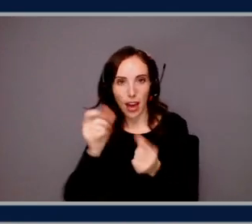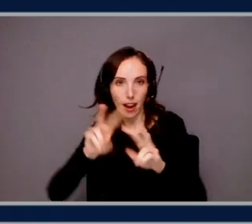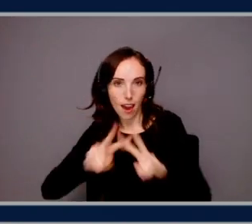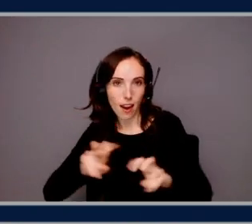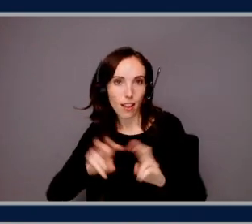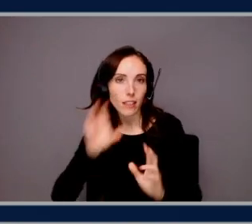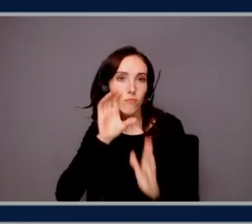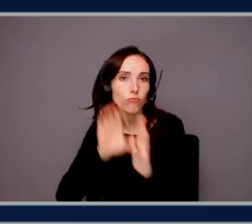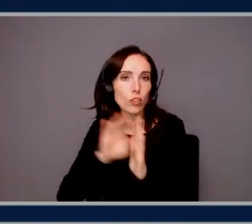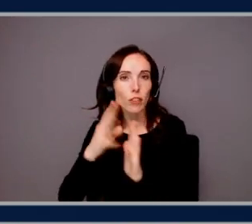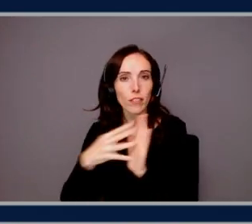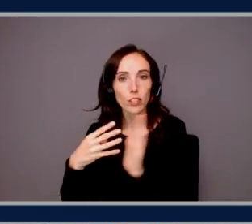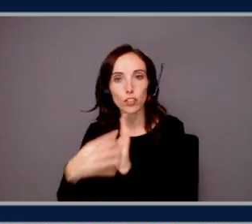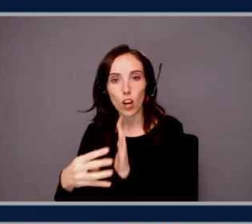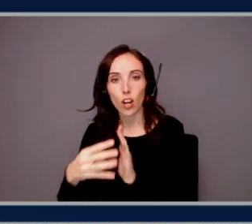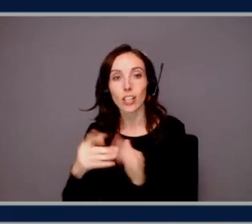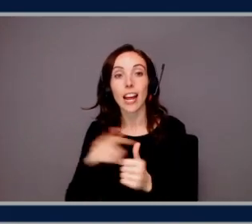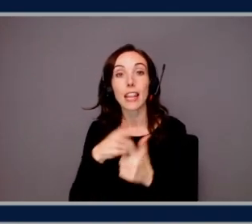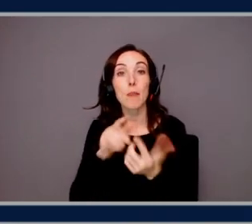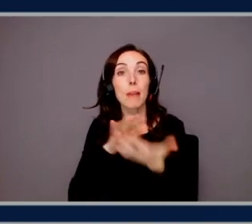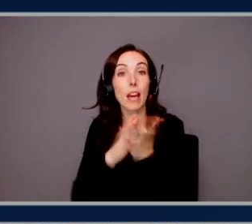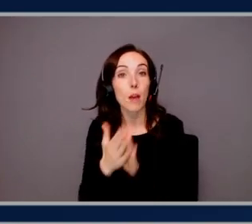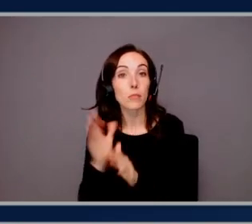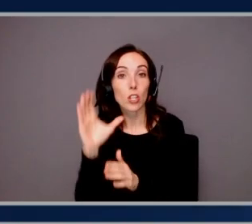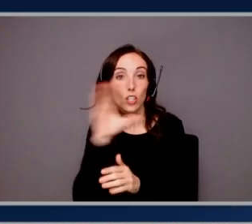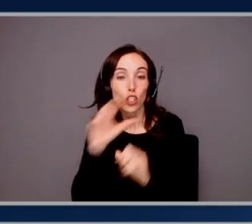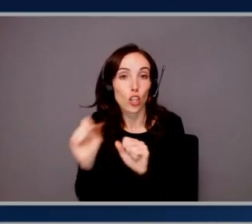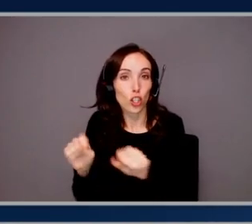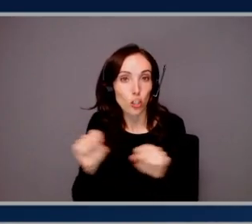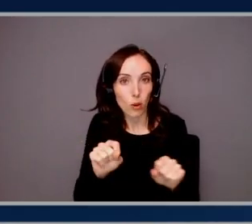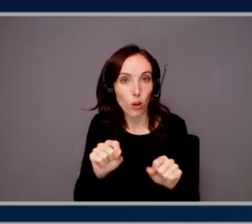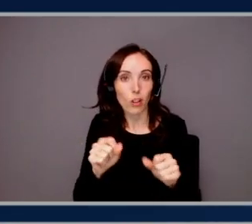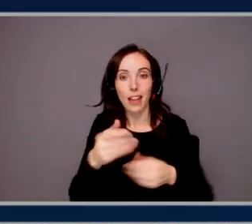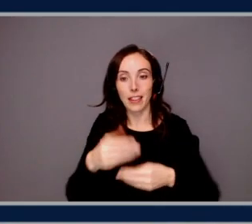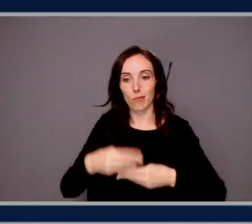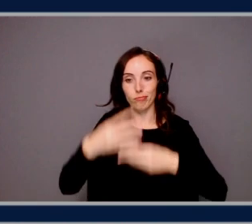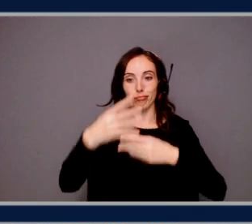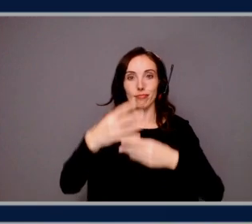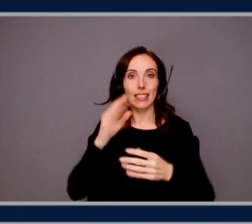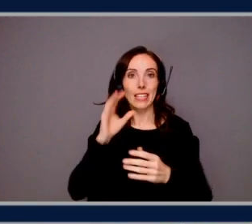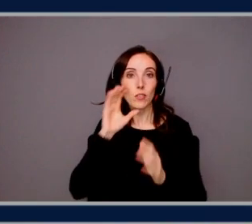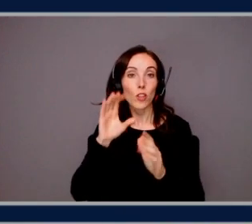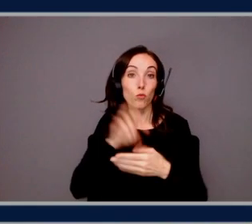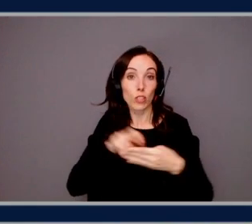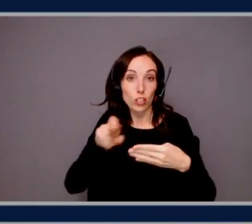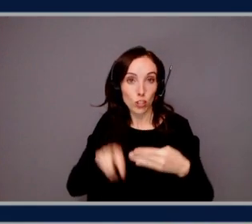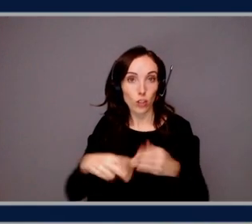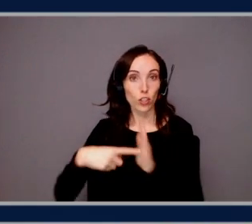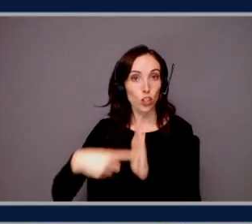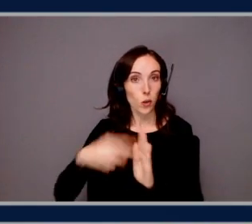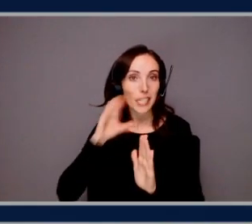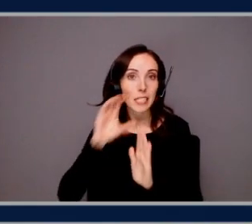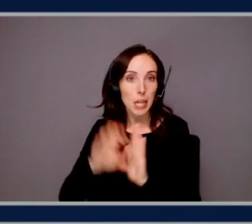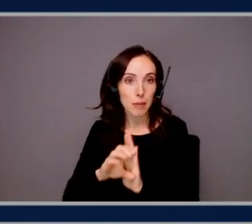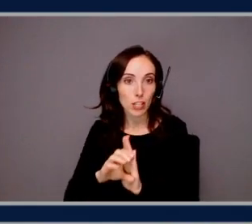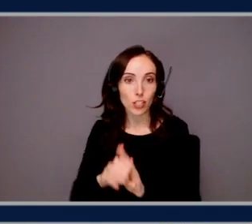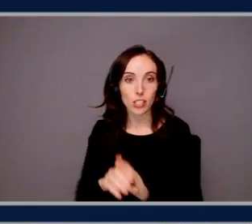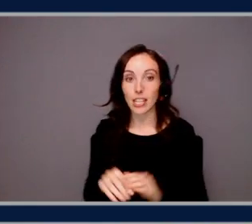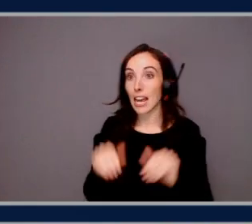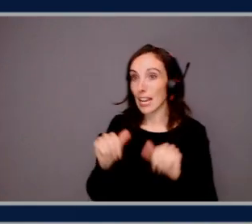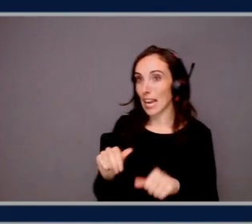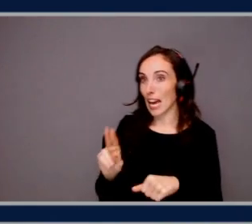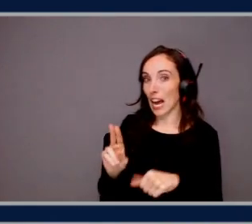make that searchable within Q Business and then also get the results back as a image as well. Hey, Yeah. can I use this for architecture